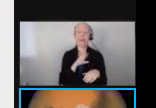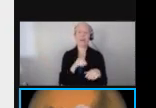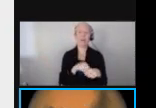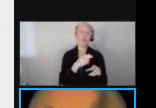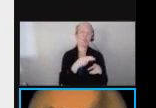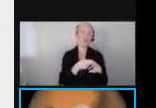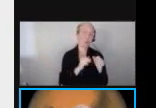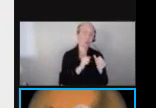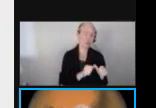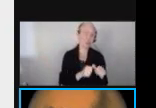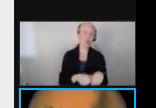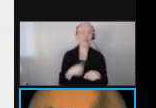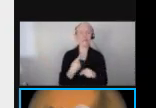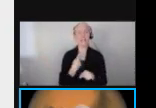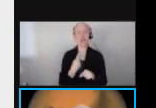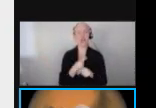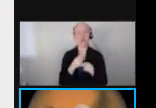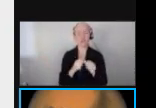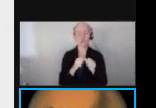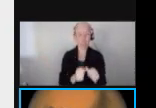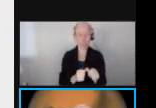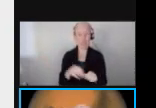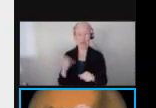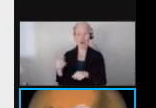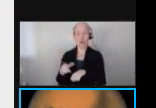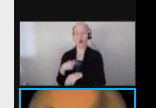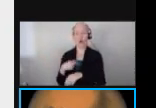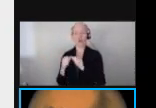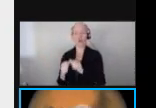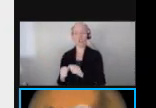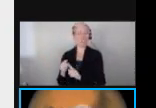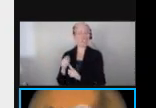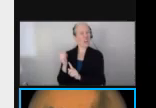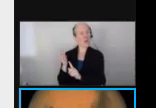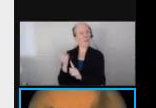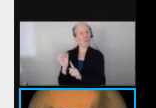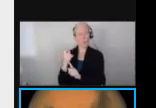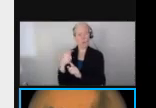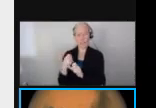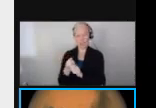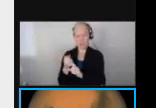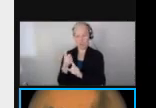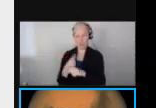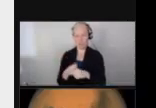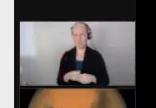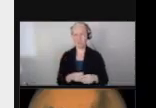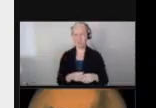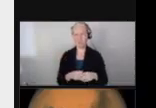missions, and then longer duration missions similar to the 1-year mission.